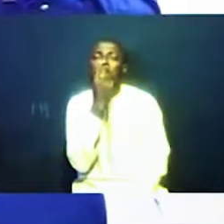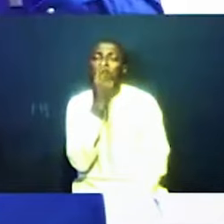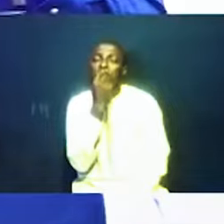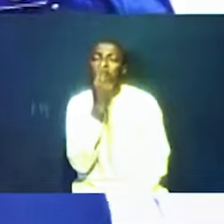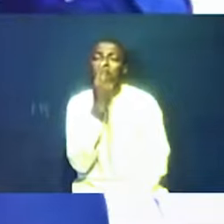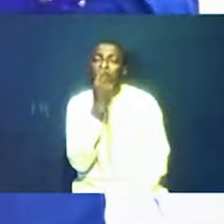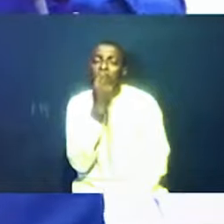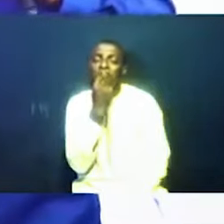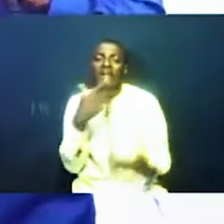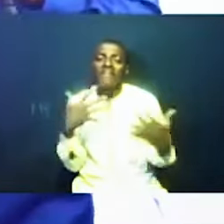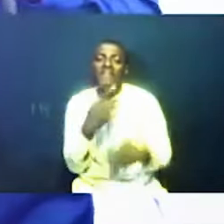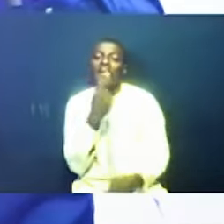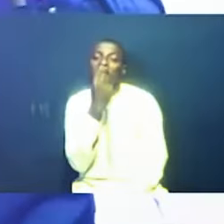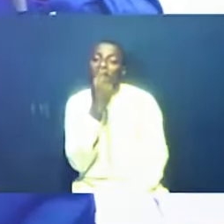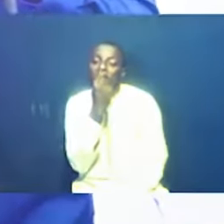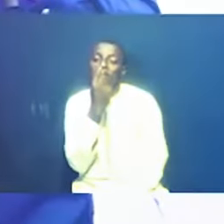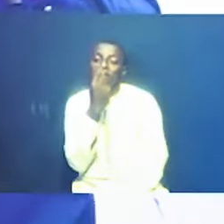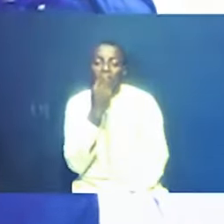presbyters.